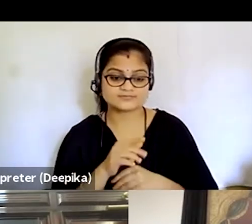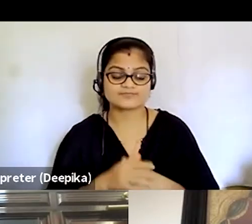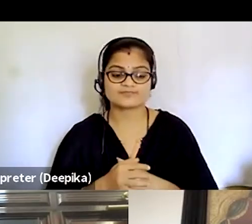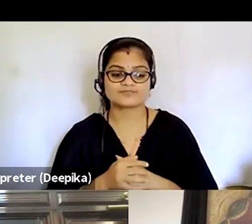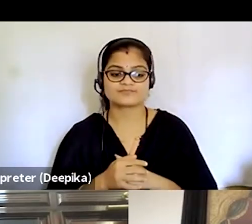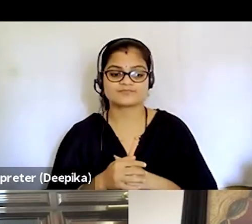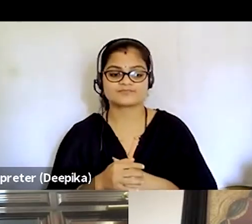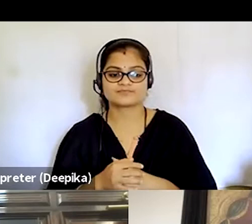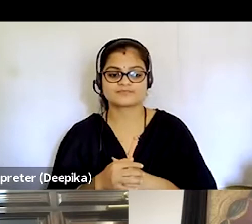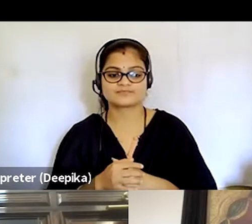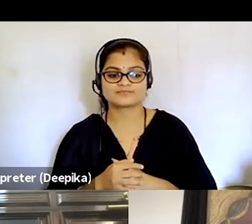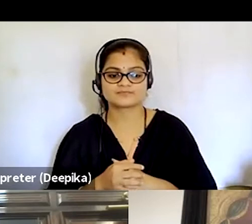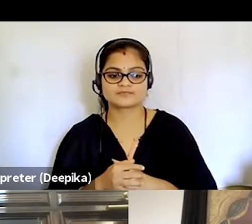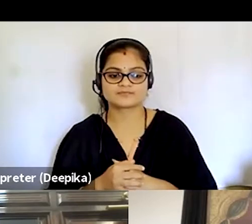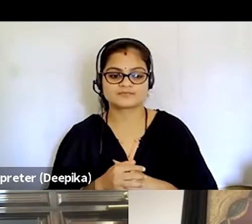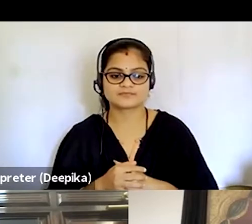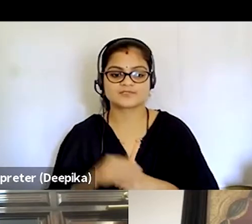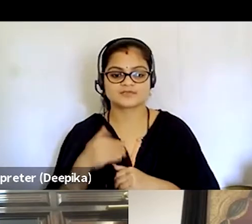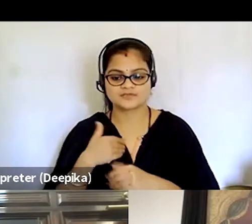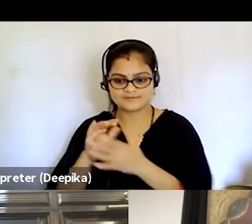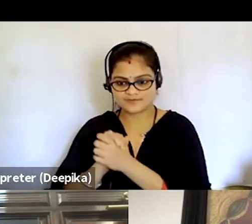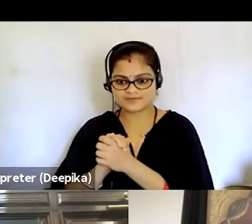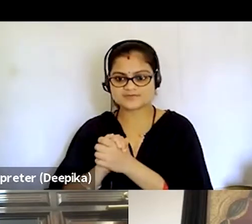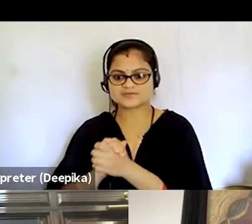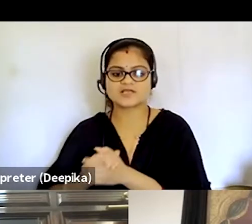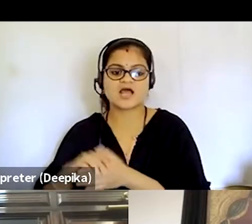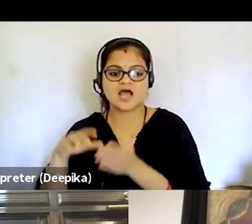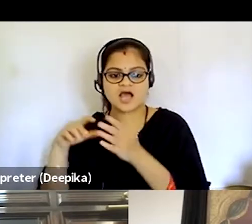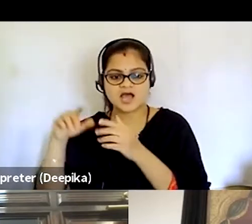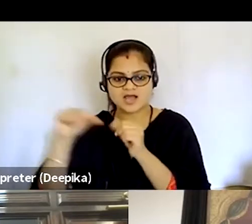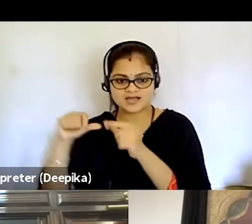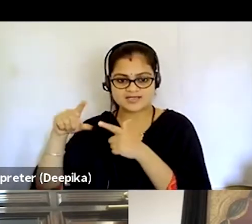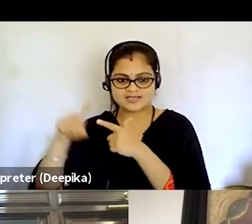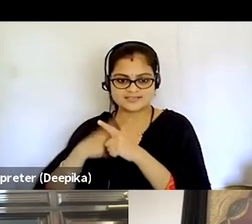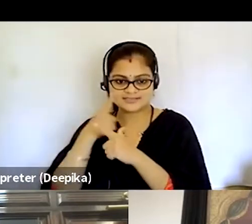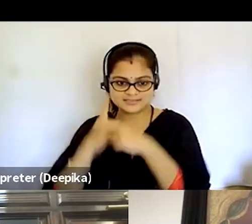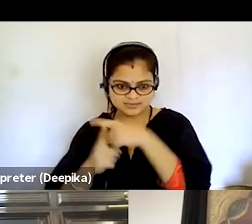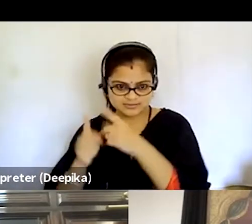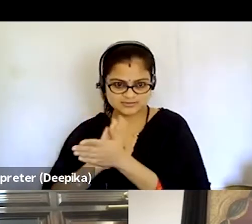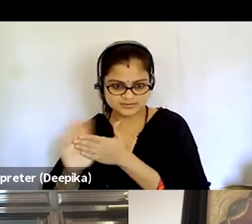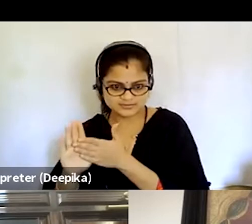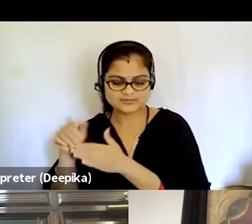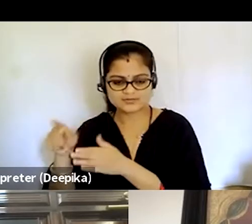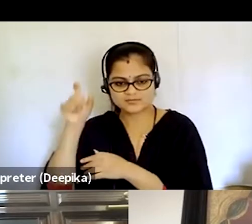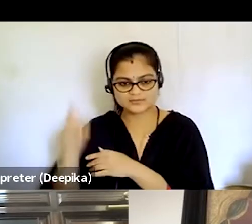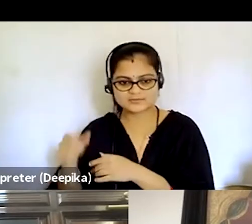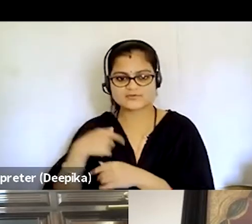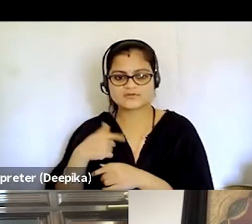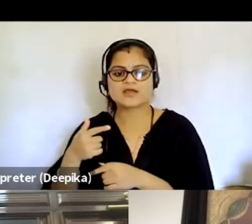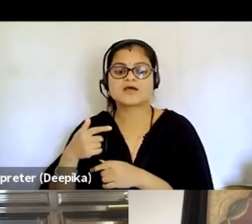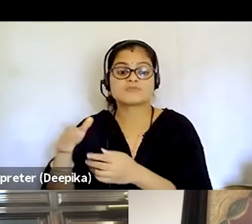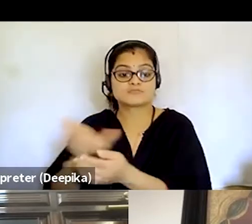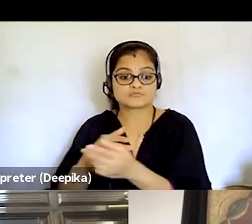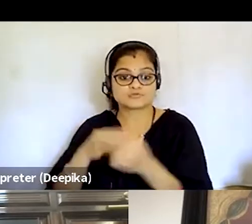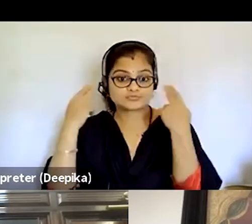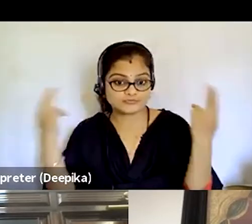Purple, with my good friend Ajit Nambiar, who came to support it, who's another big music, and he's got